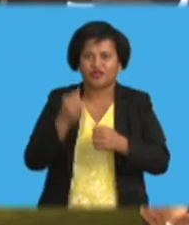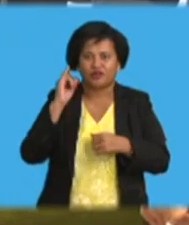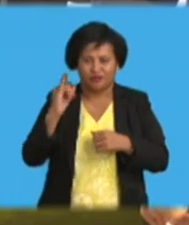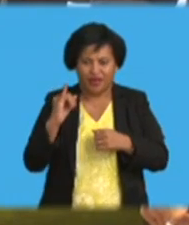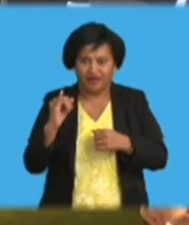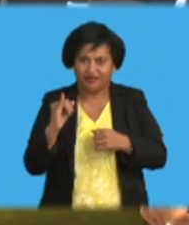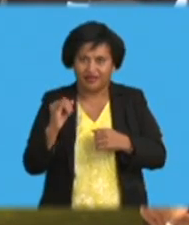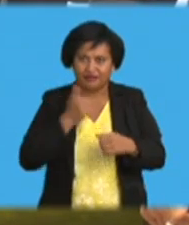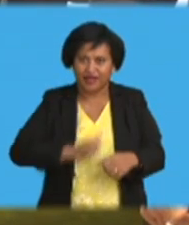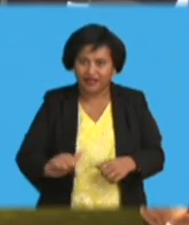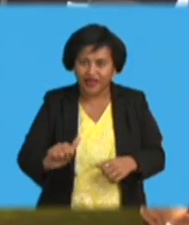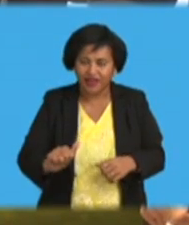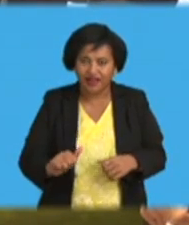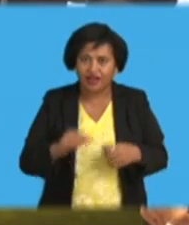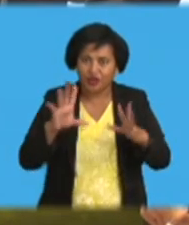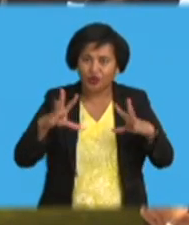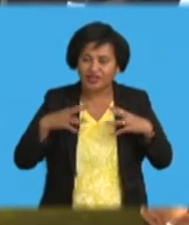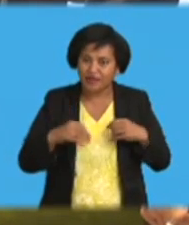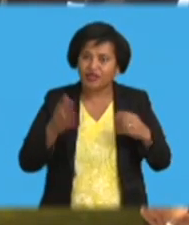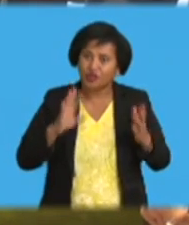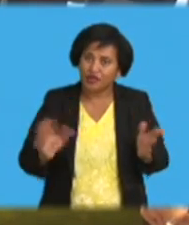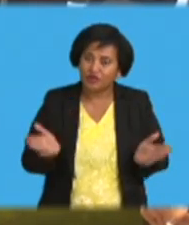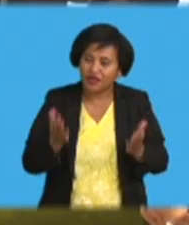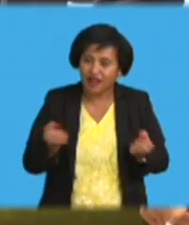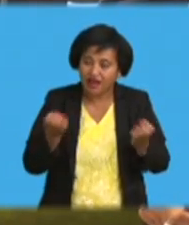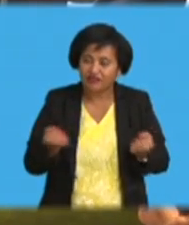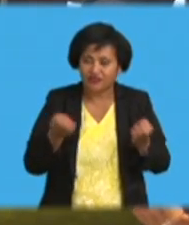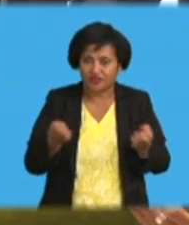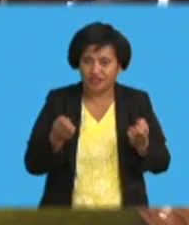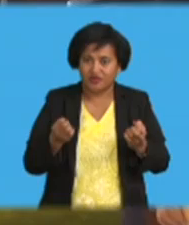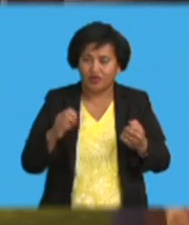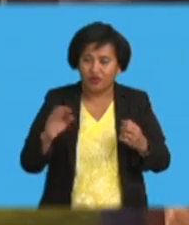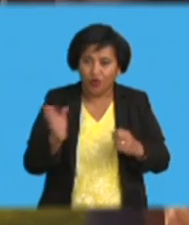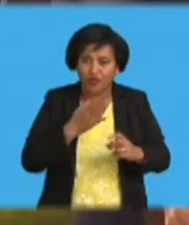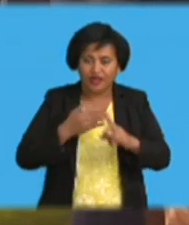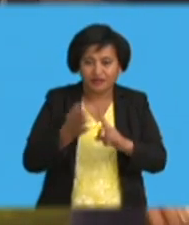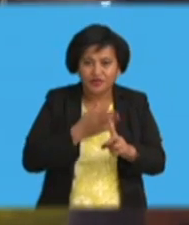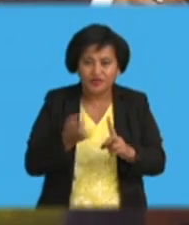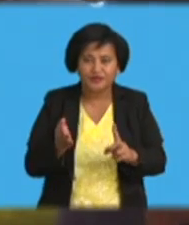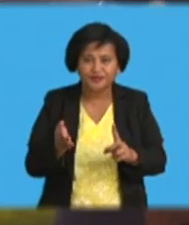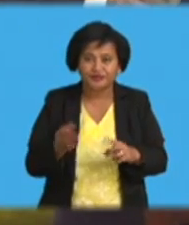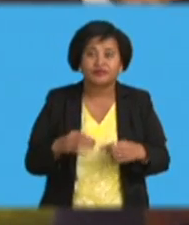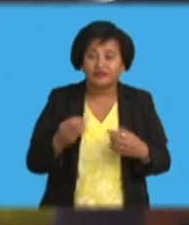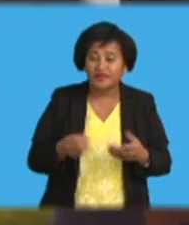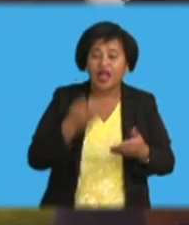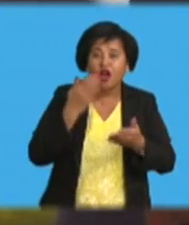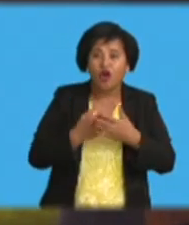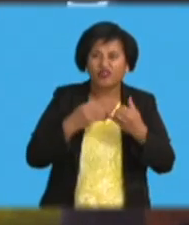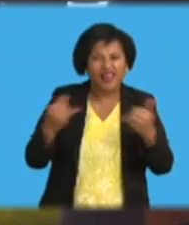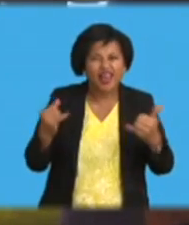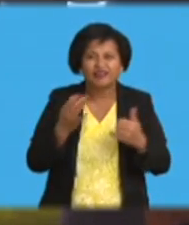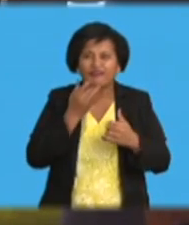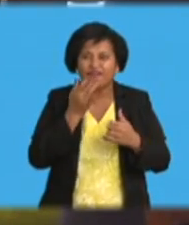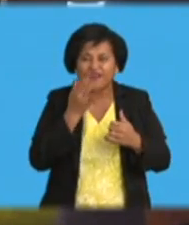are condoning those vicious words and irresponsible actions. Madam Speaker, it is no coincidence that online fake profiles